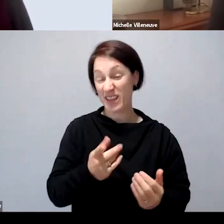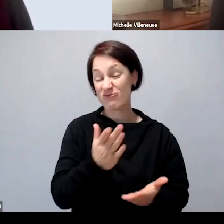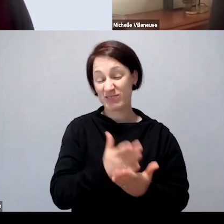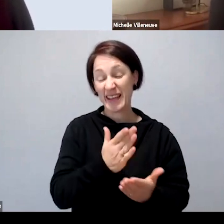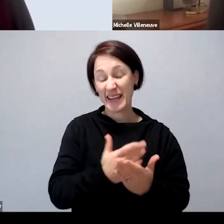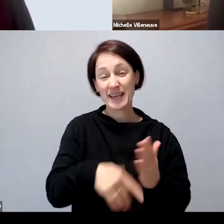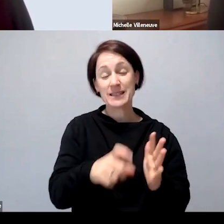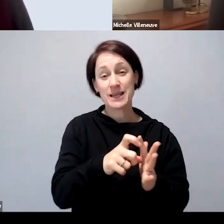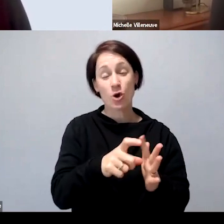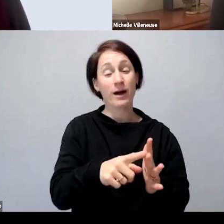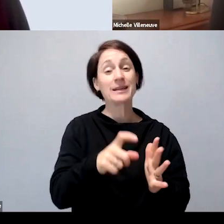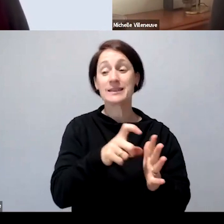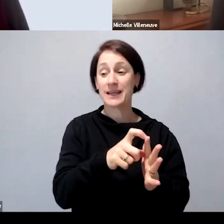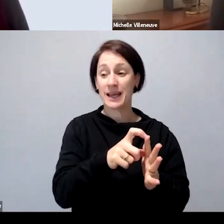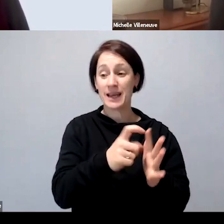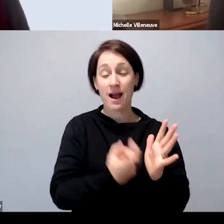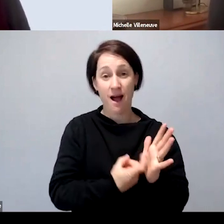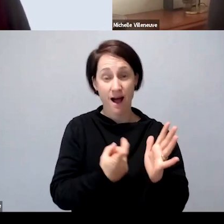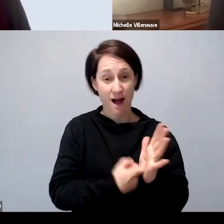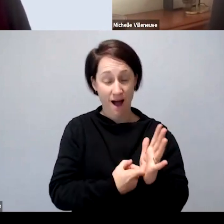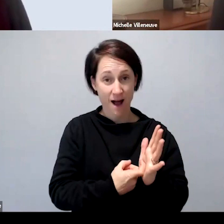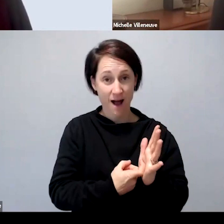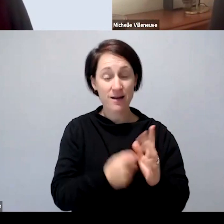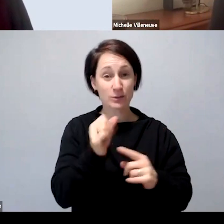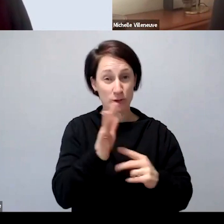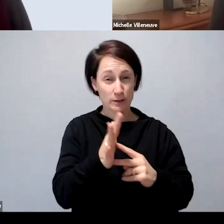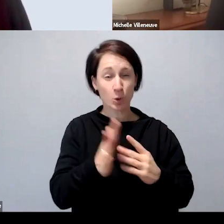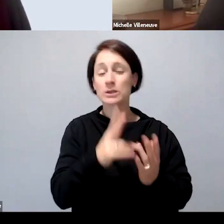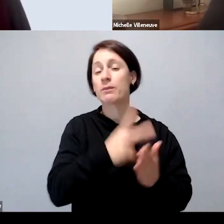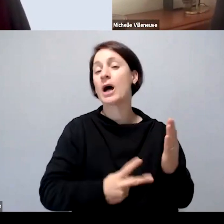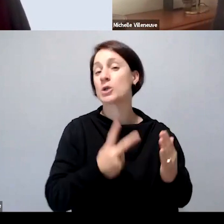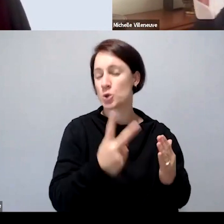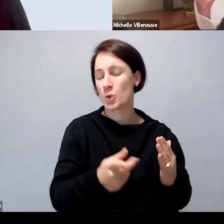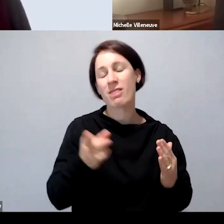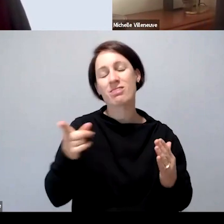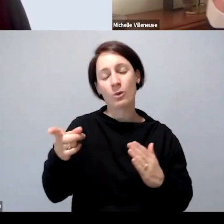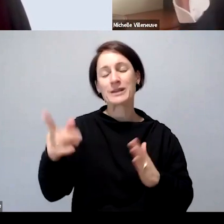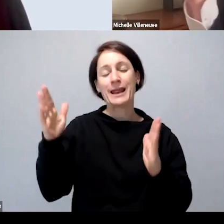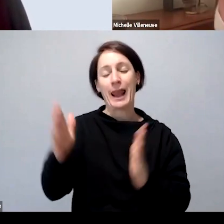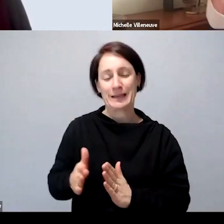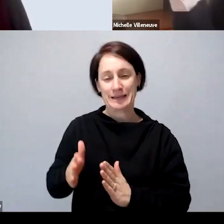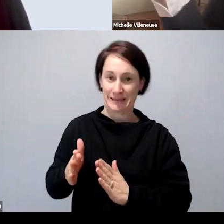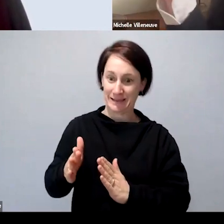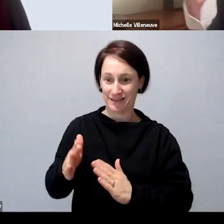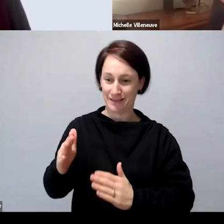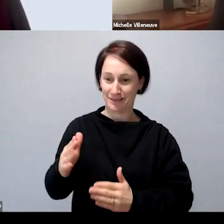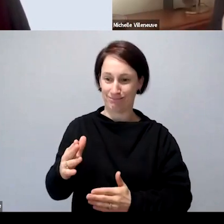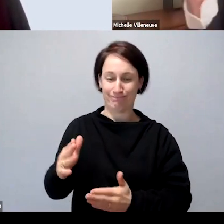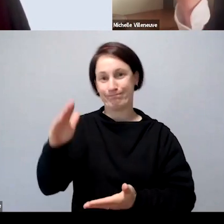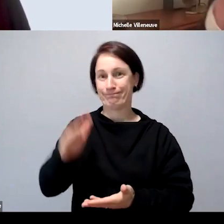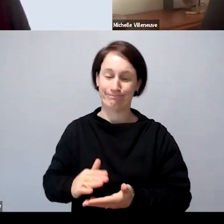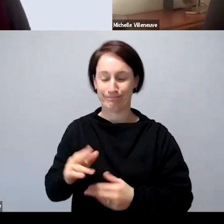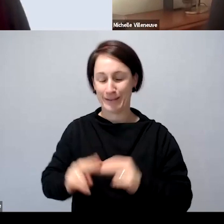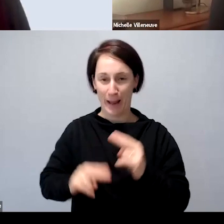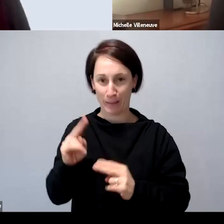part 2, it's the least developed and the one that our team is, I think I mentioned before, with that arrow into the future, is